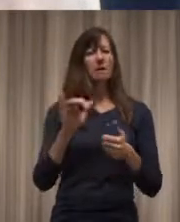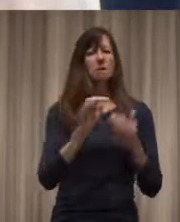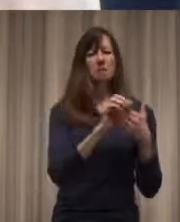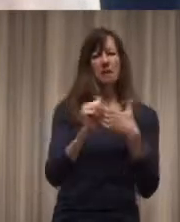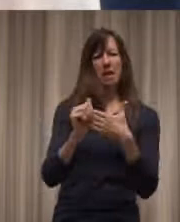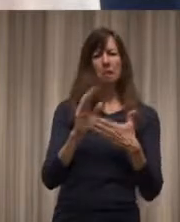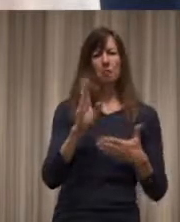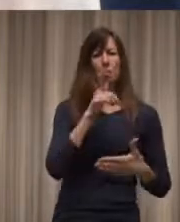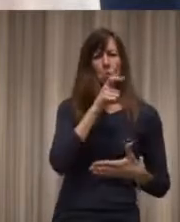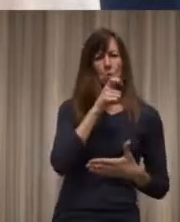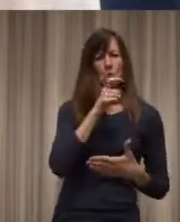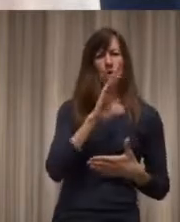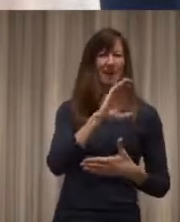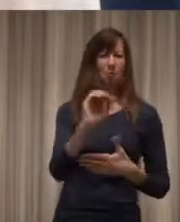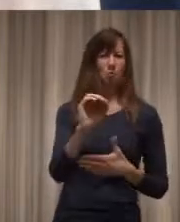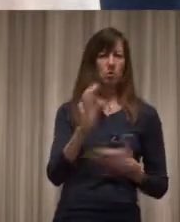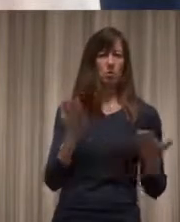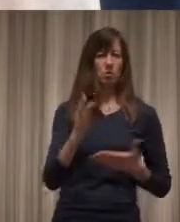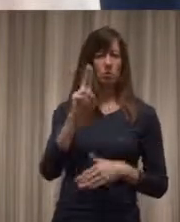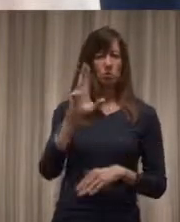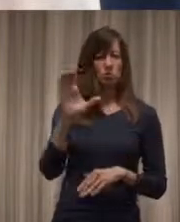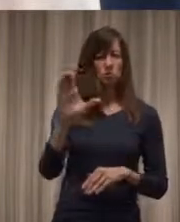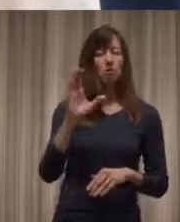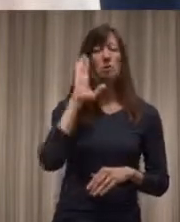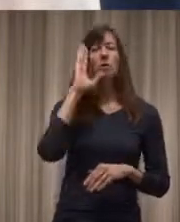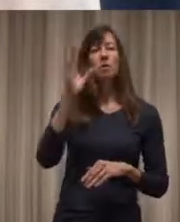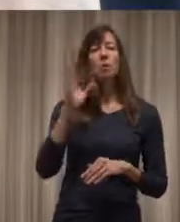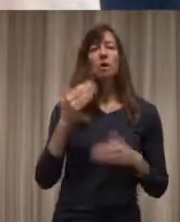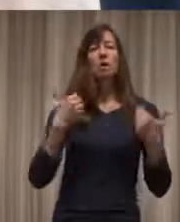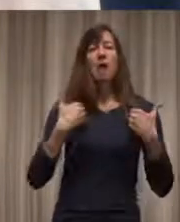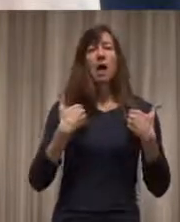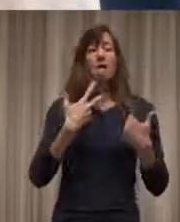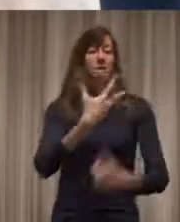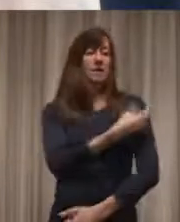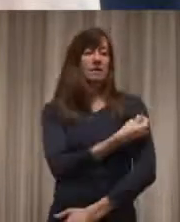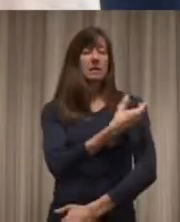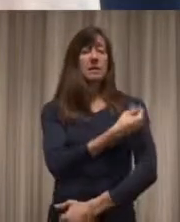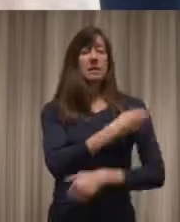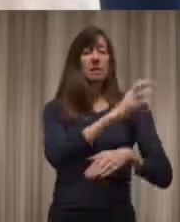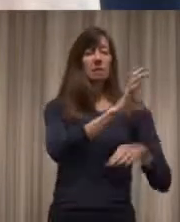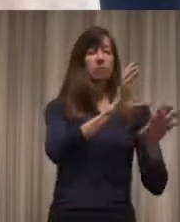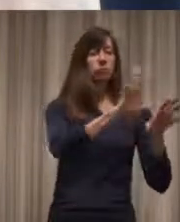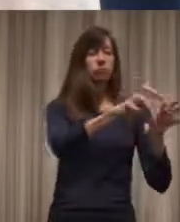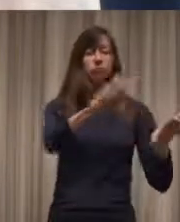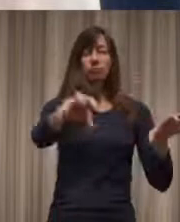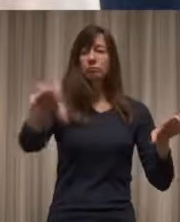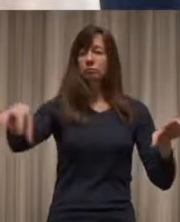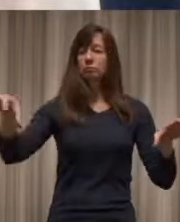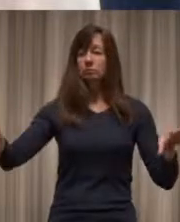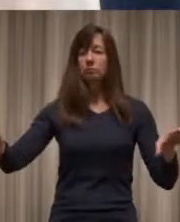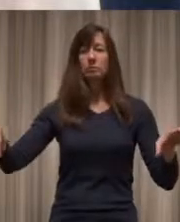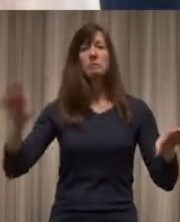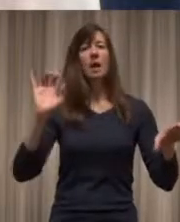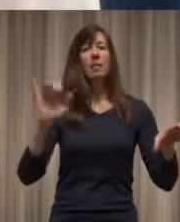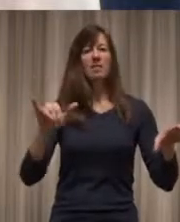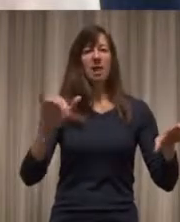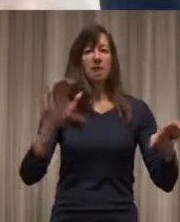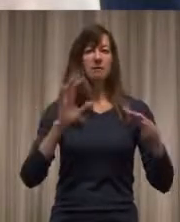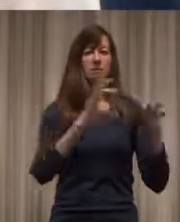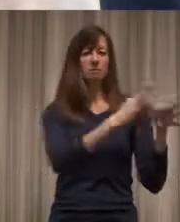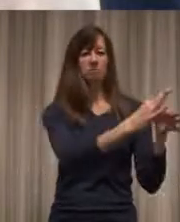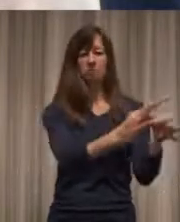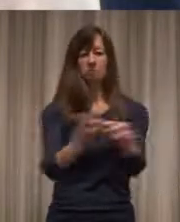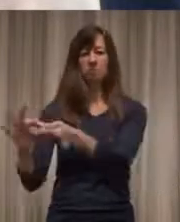partners, vaccine distribution sites that will make up part of the total network of entities that will be